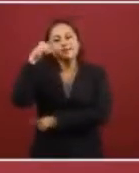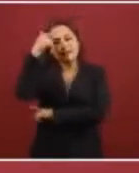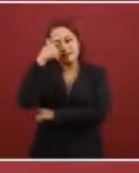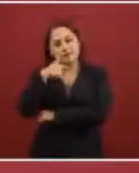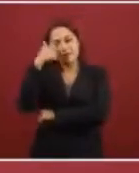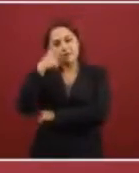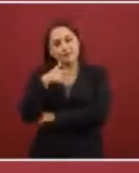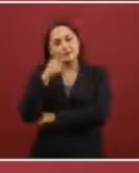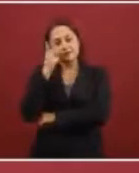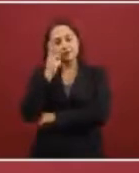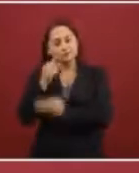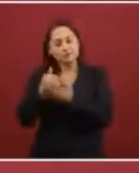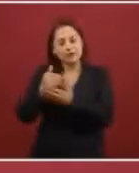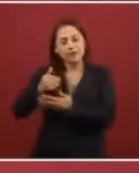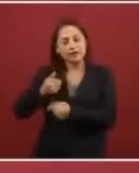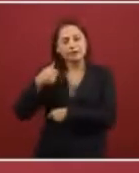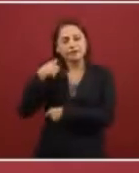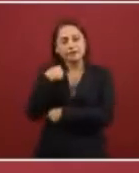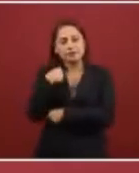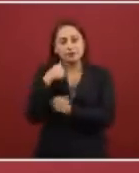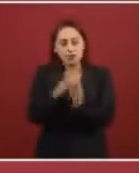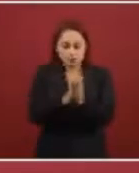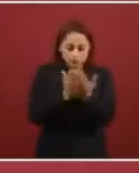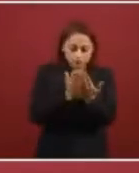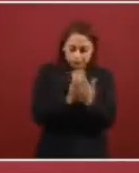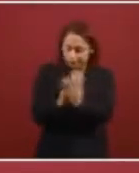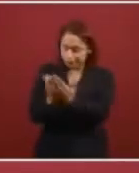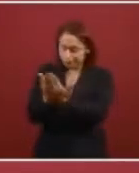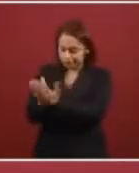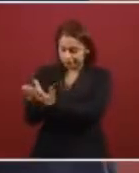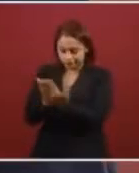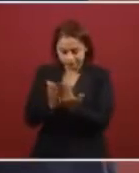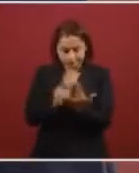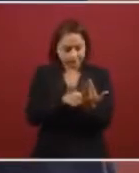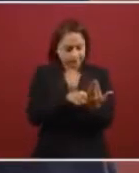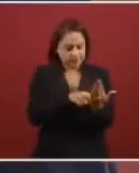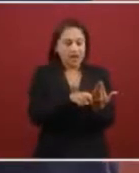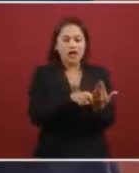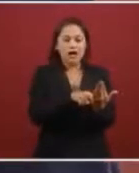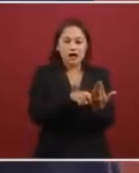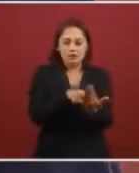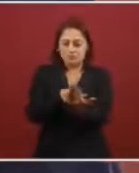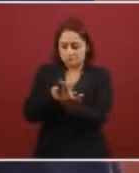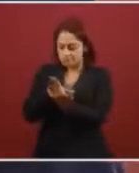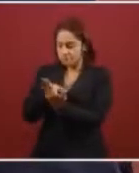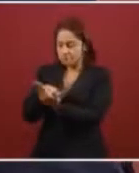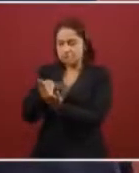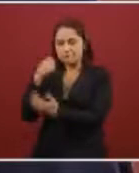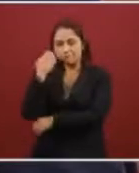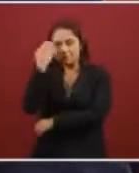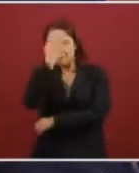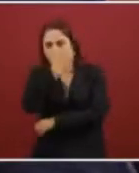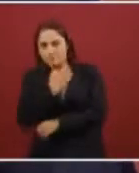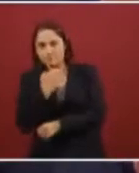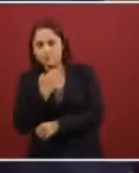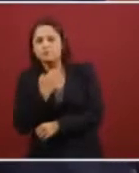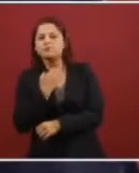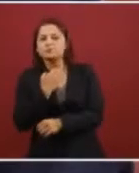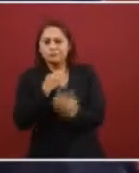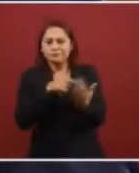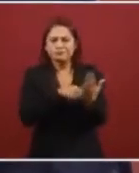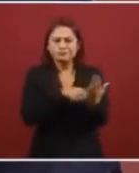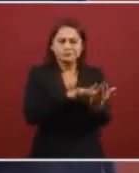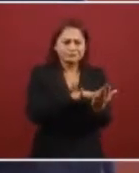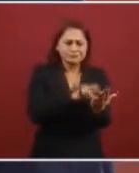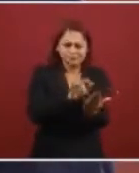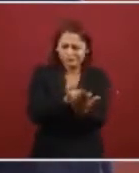reviewed my texts. Y ahí está el and I saw it. It's been planned. Nuestro it's already on there. Terminar